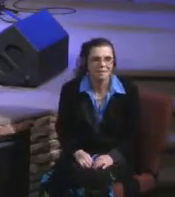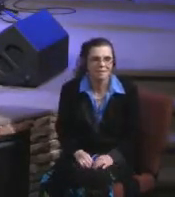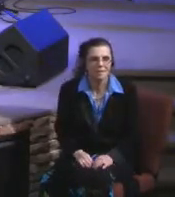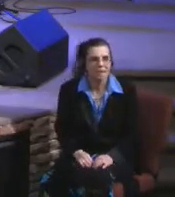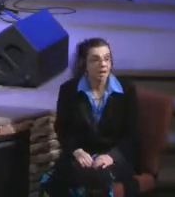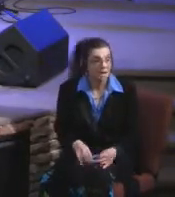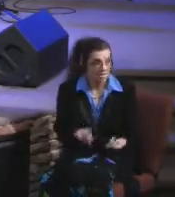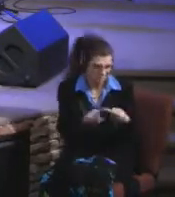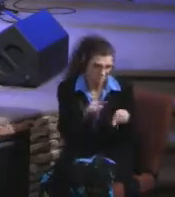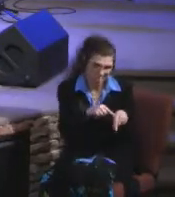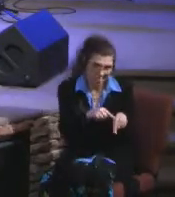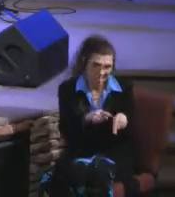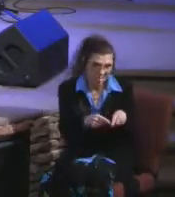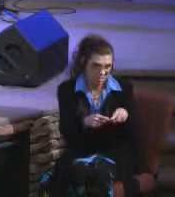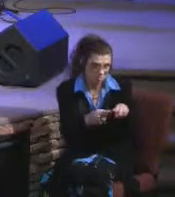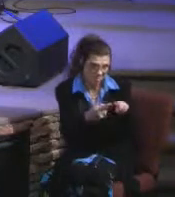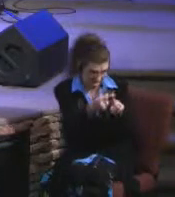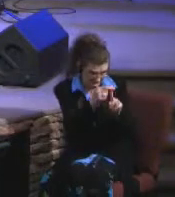It's one thing